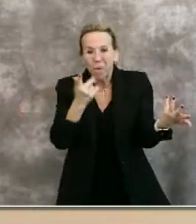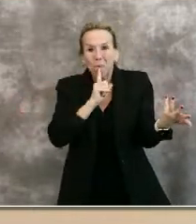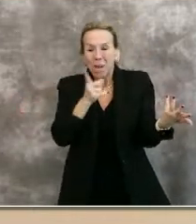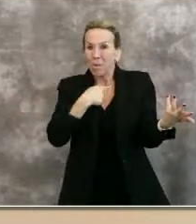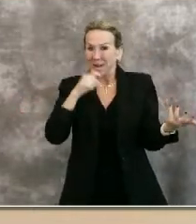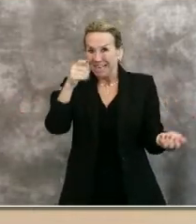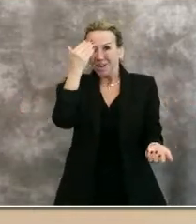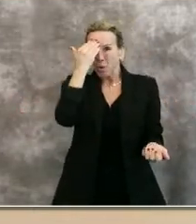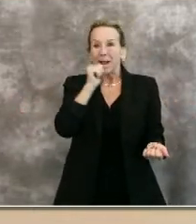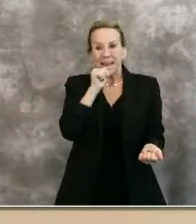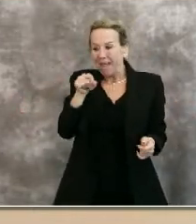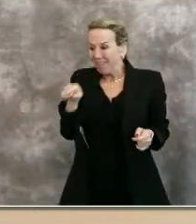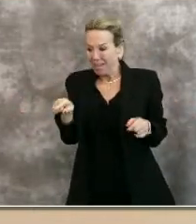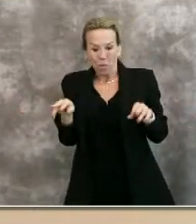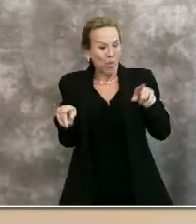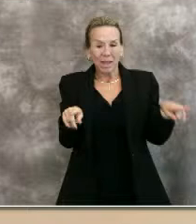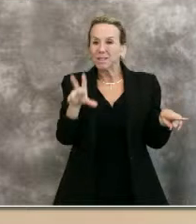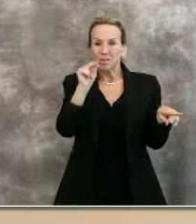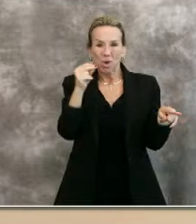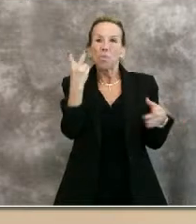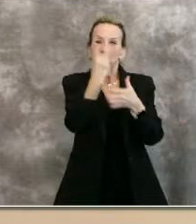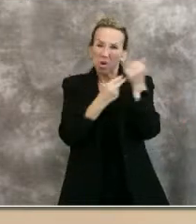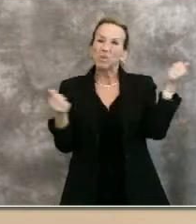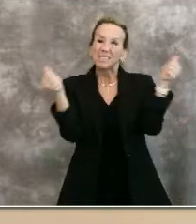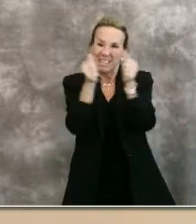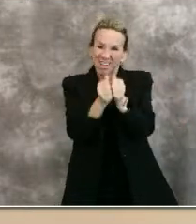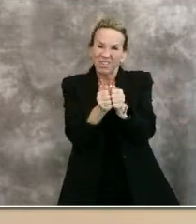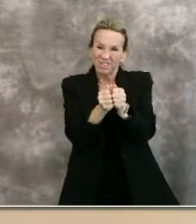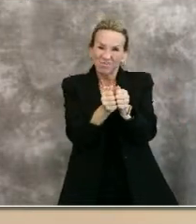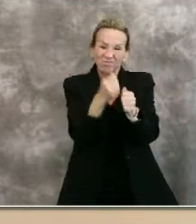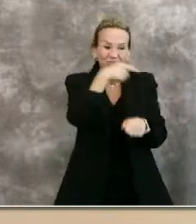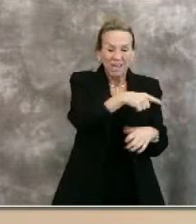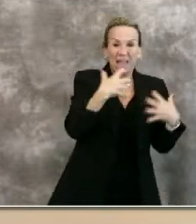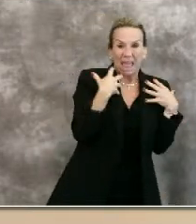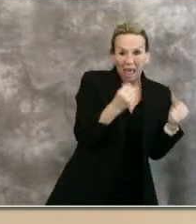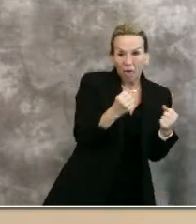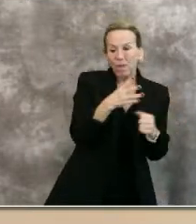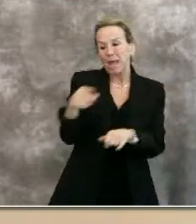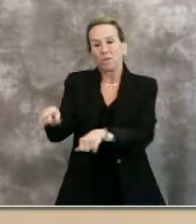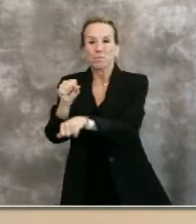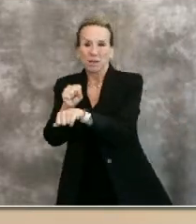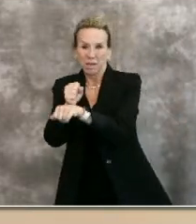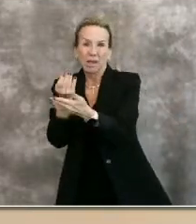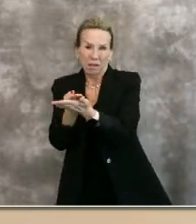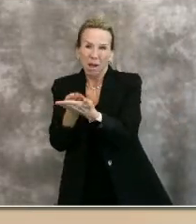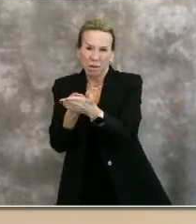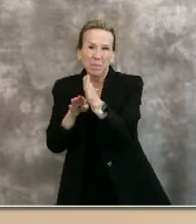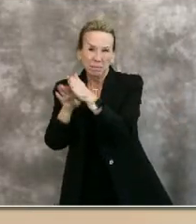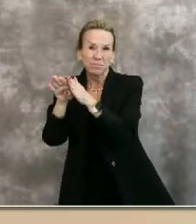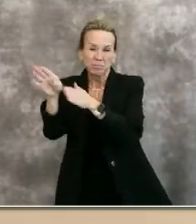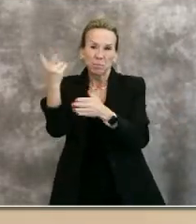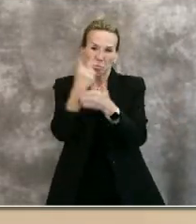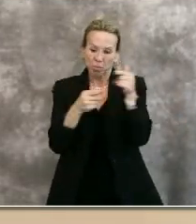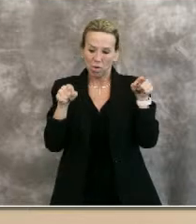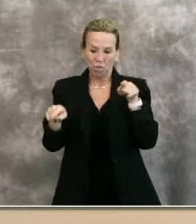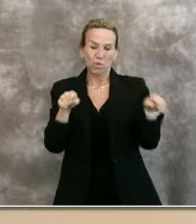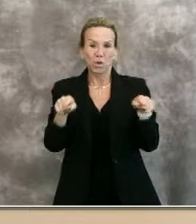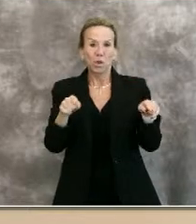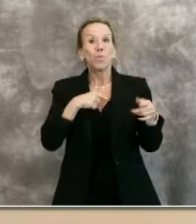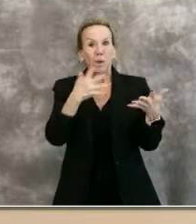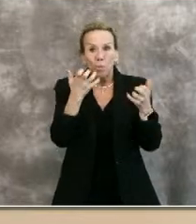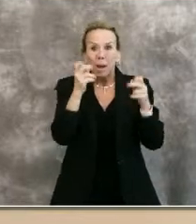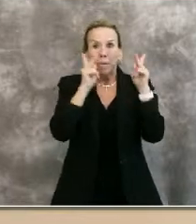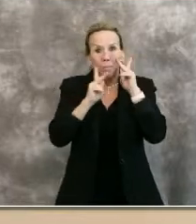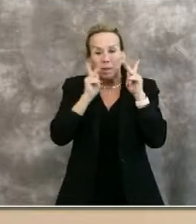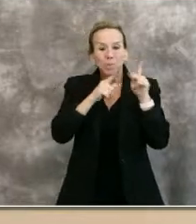between one or the other, but the two actually go together. They're complementary to one another. We want to get our economy back up and running. We want to get folks back to